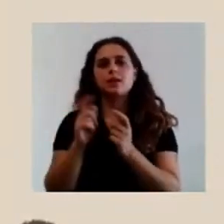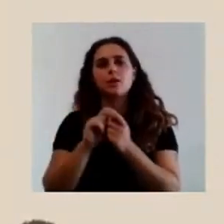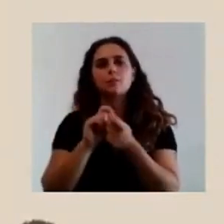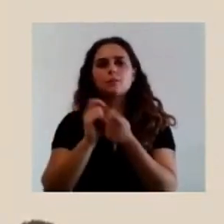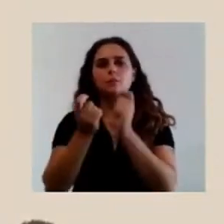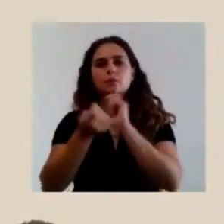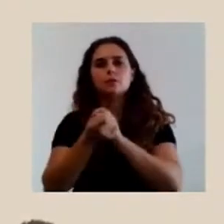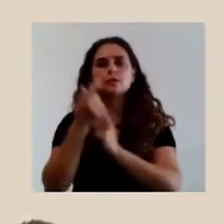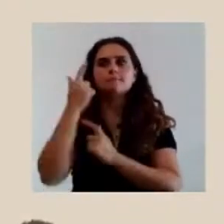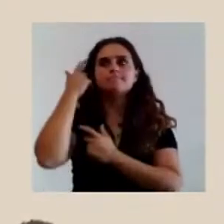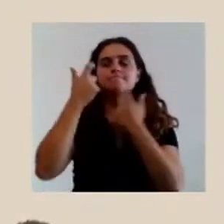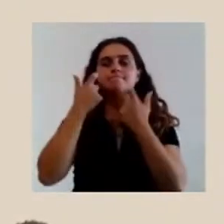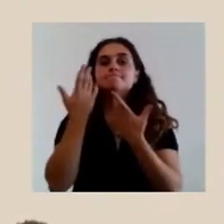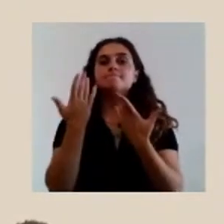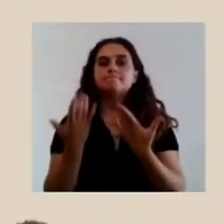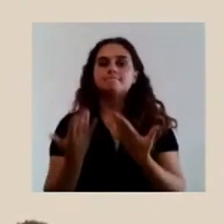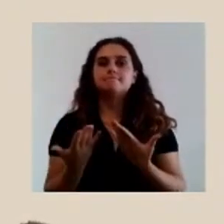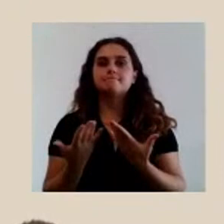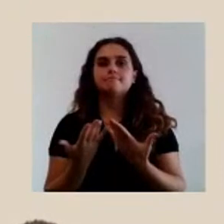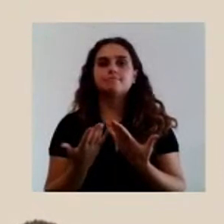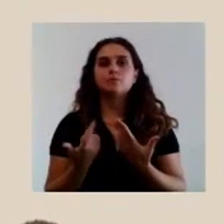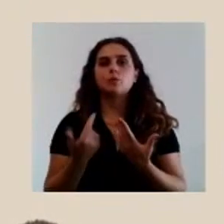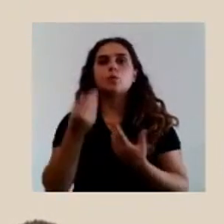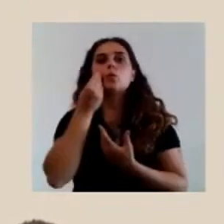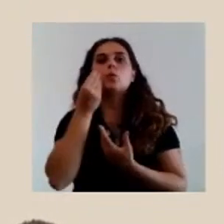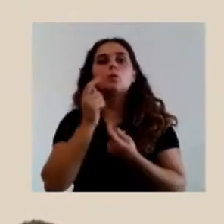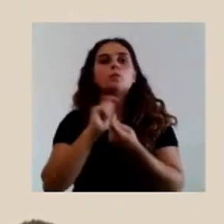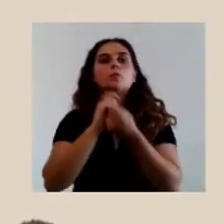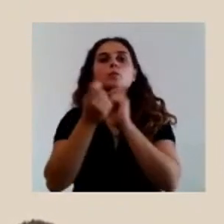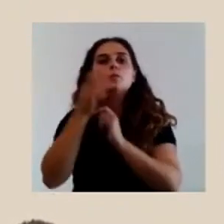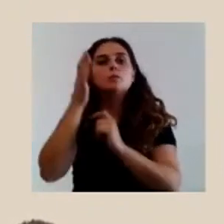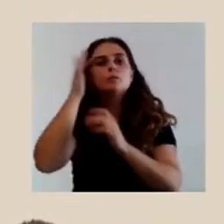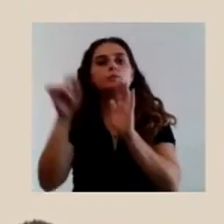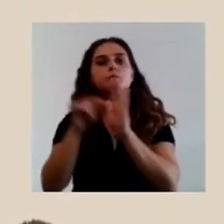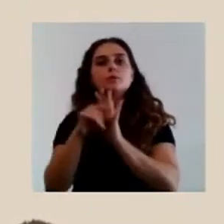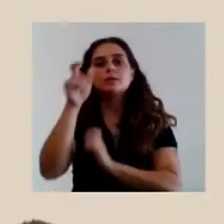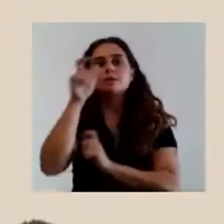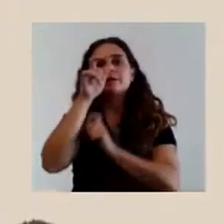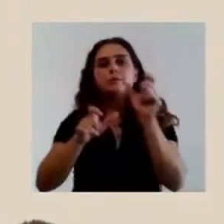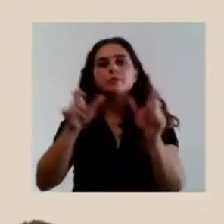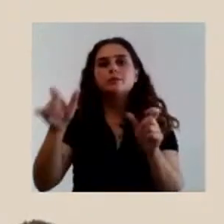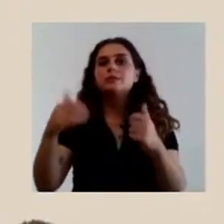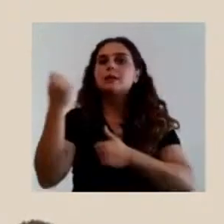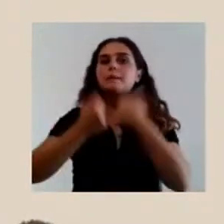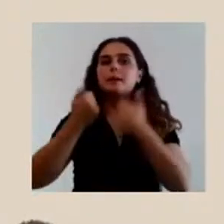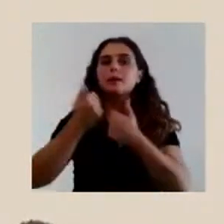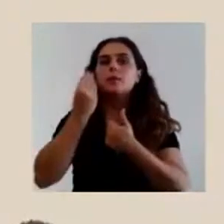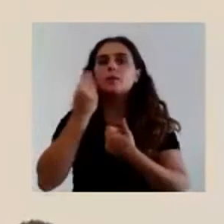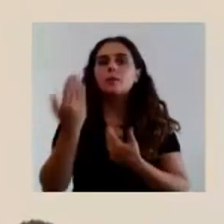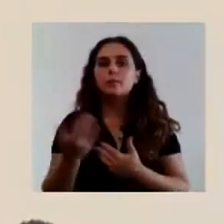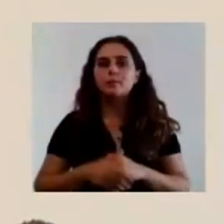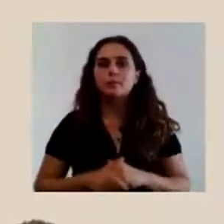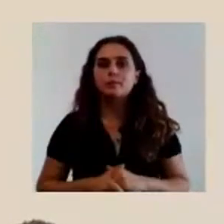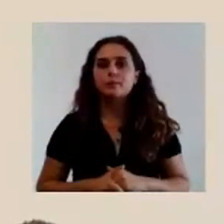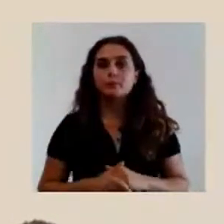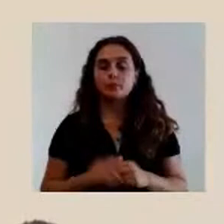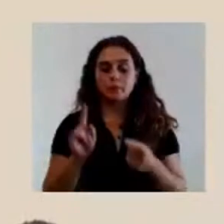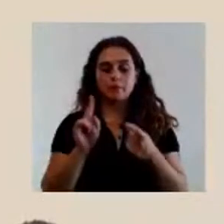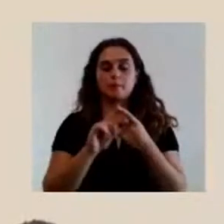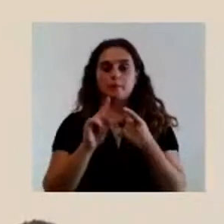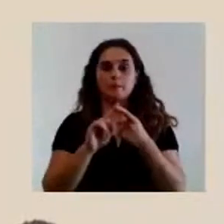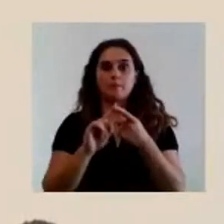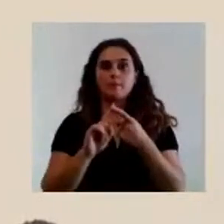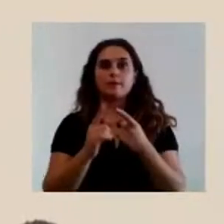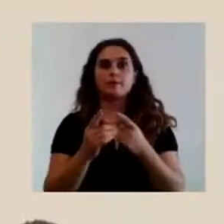in the reflection. So, how do we change biases in humans and machines? The first step